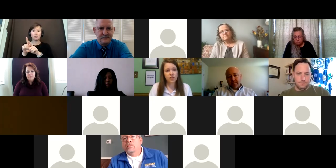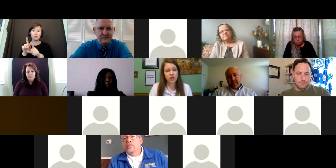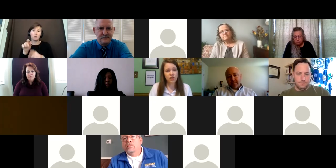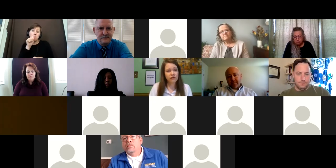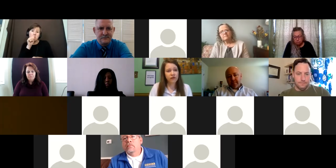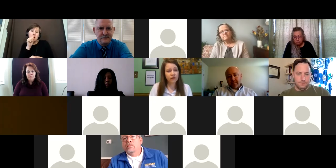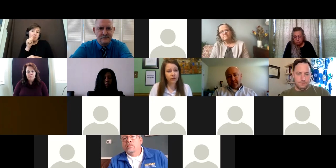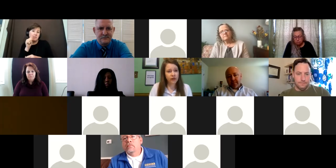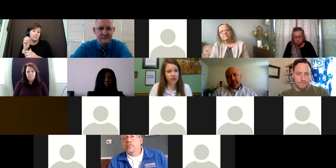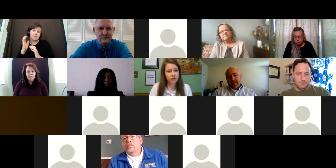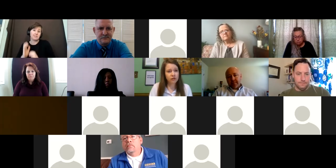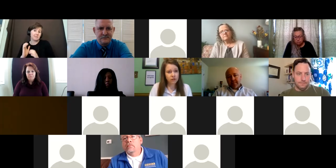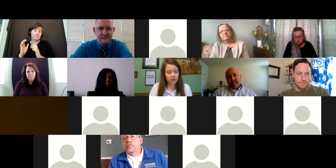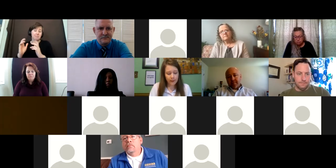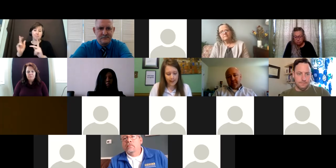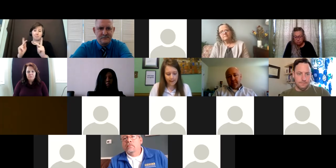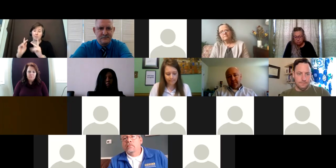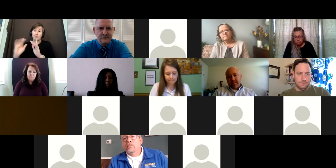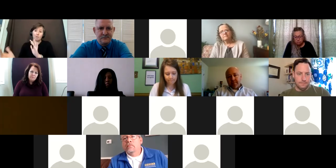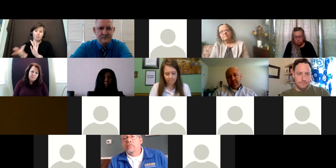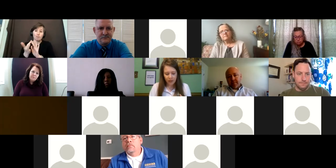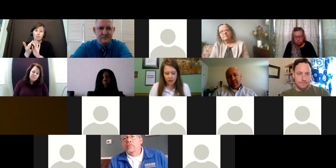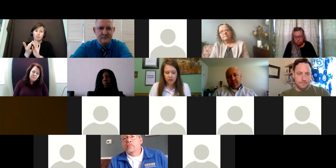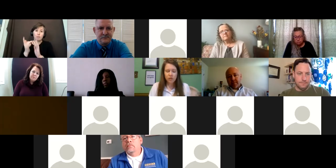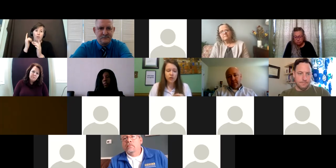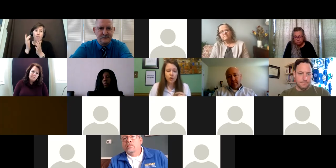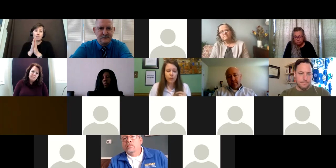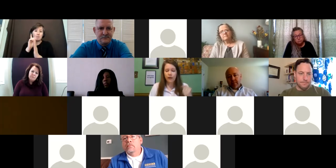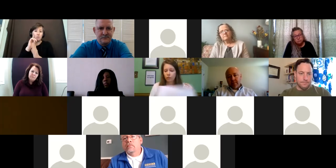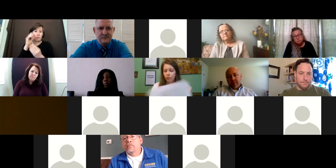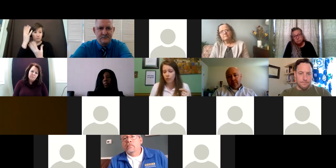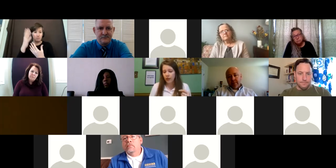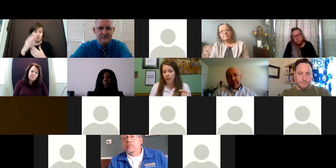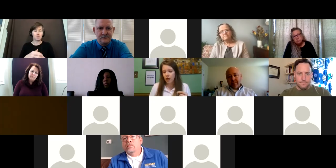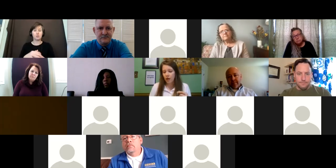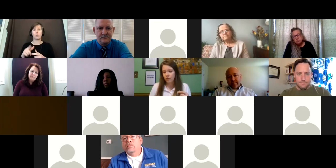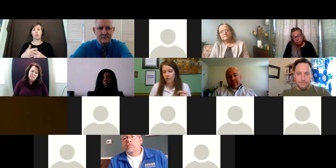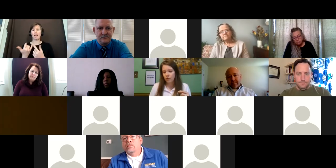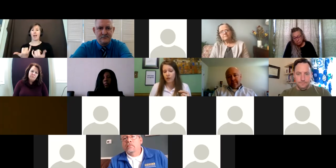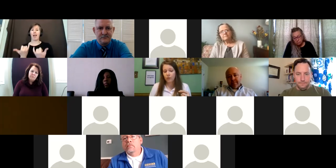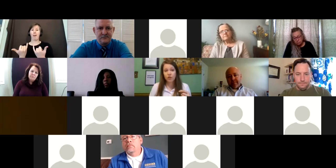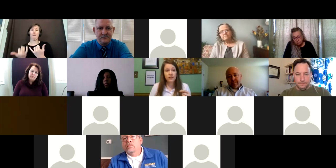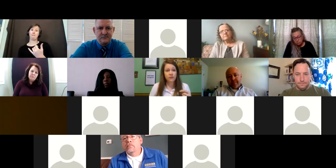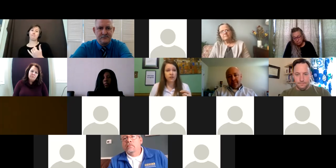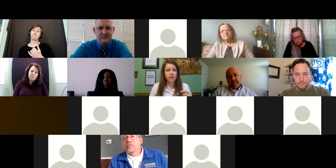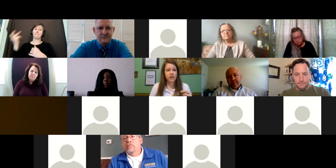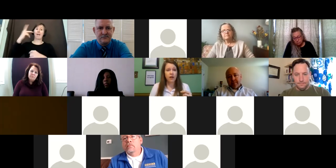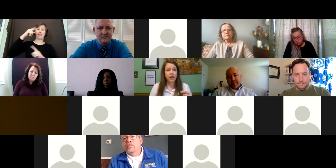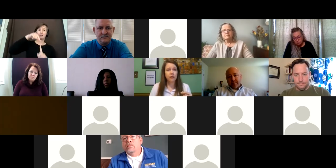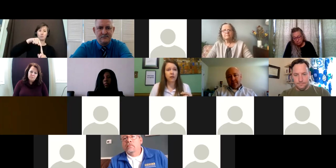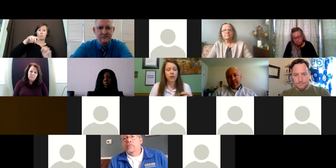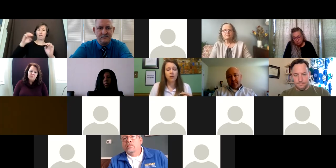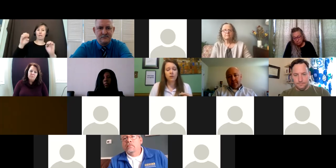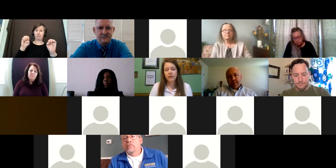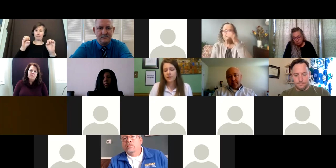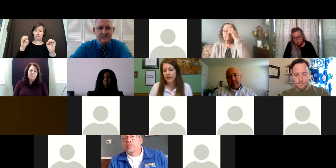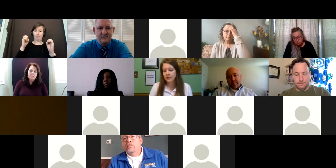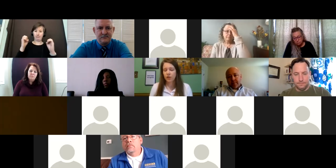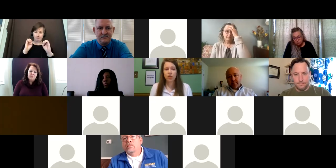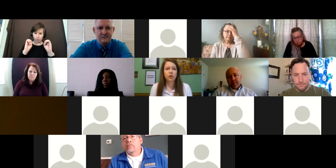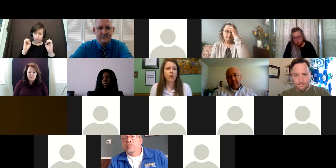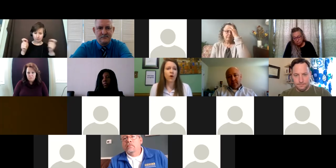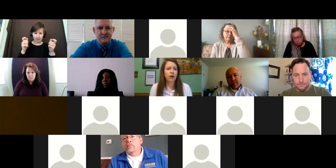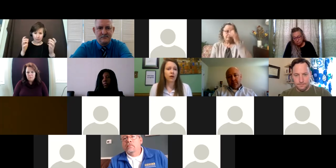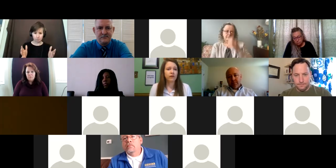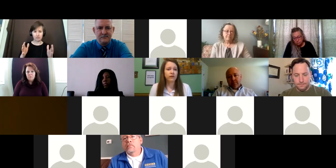citizens reaching out for information. So I'll circle back real quick on the emergency management side, because that's